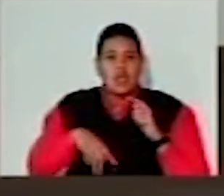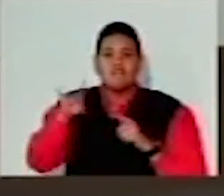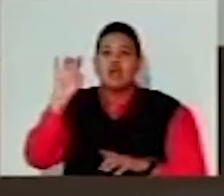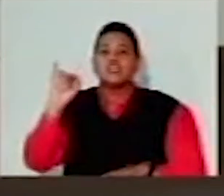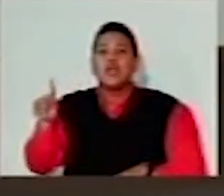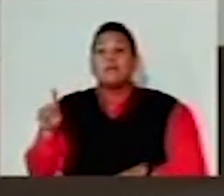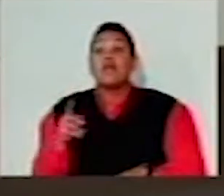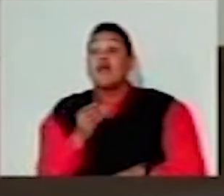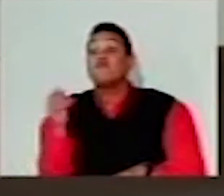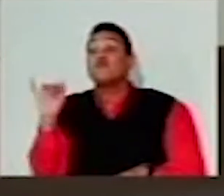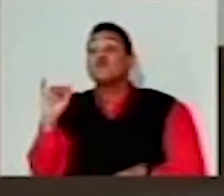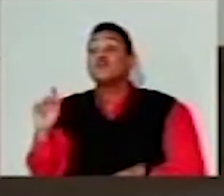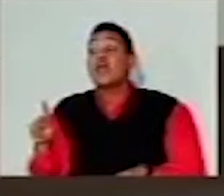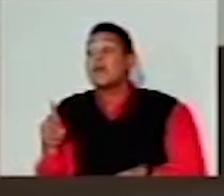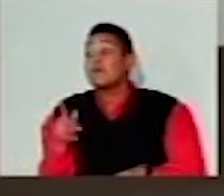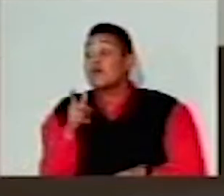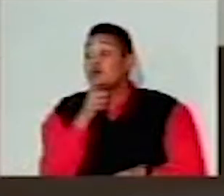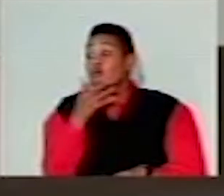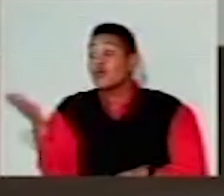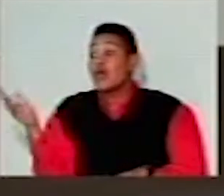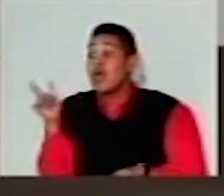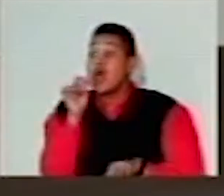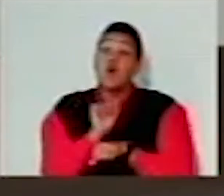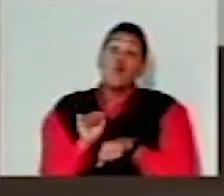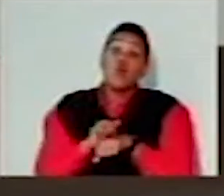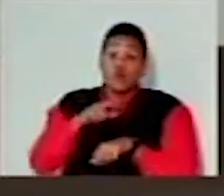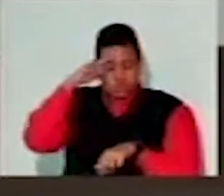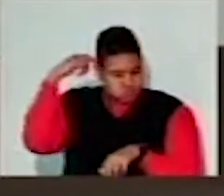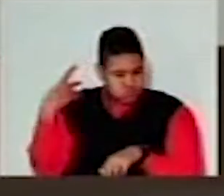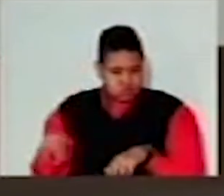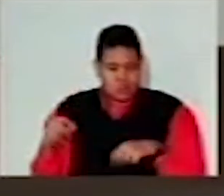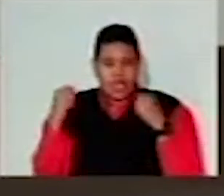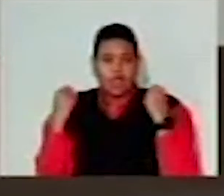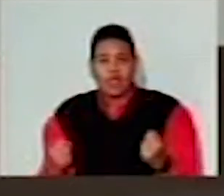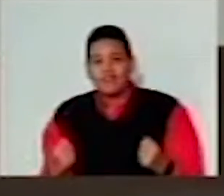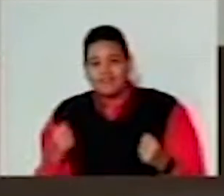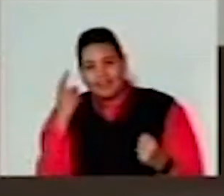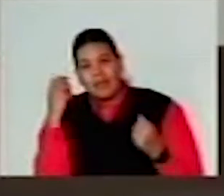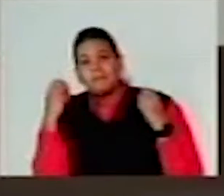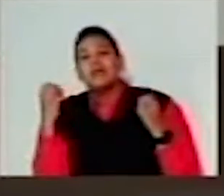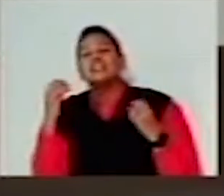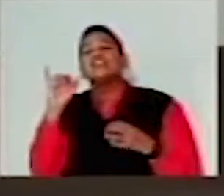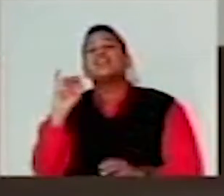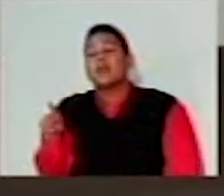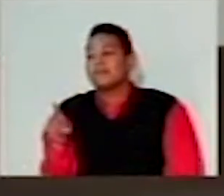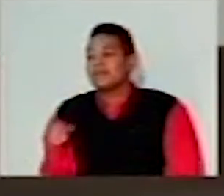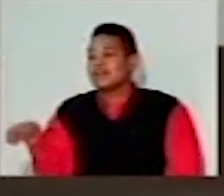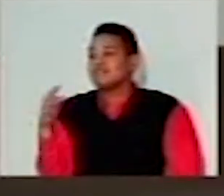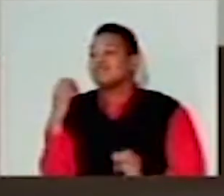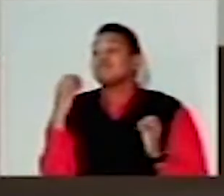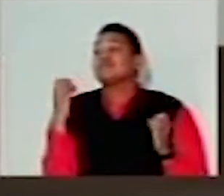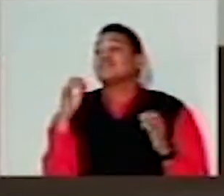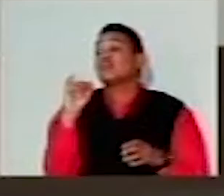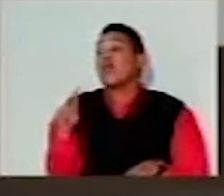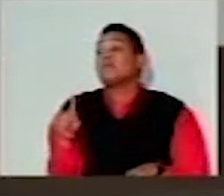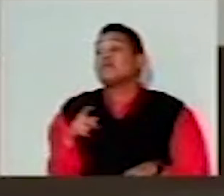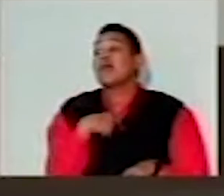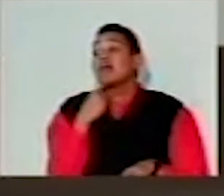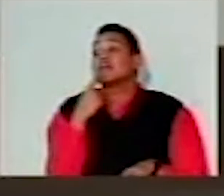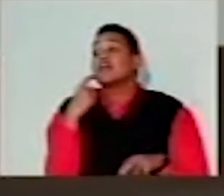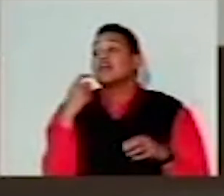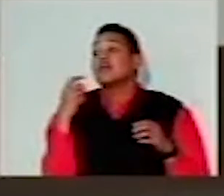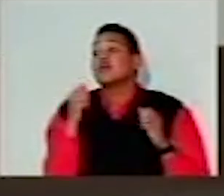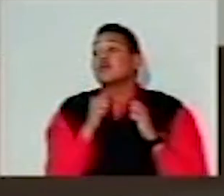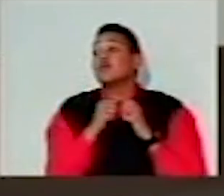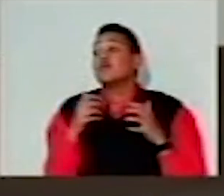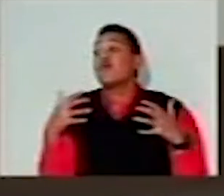few JPs who are working are overworked. Because far too many JPs, far too many, I say it, Mr. Speaker, without